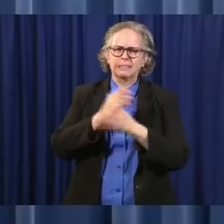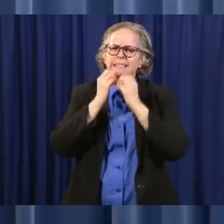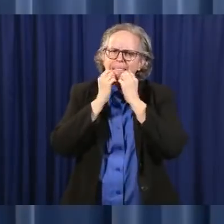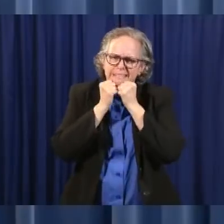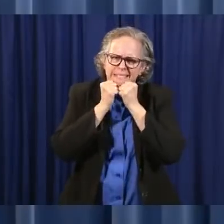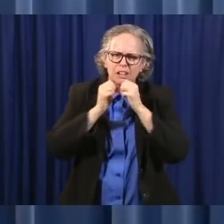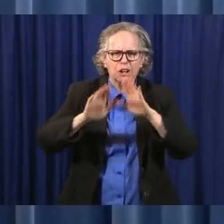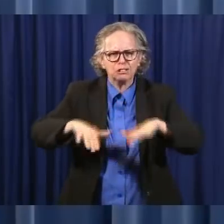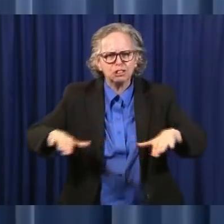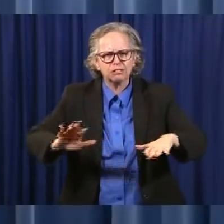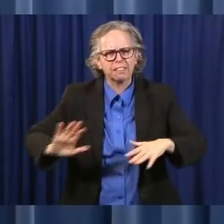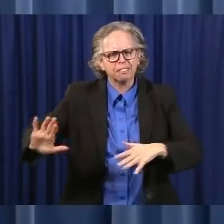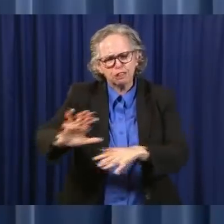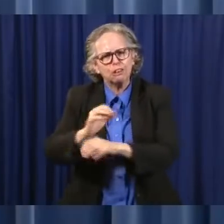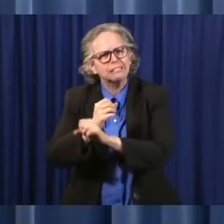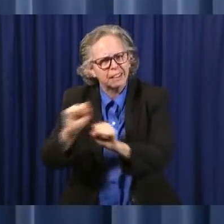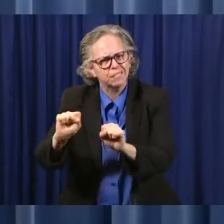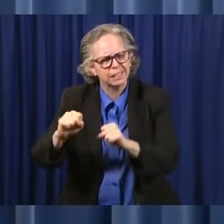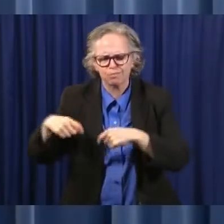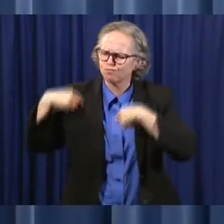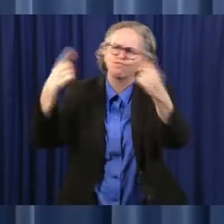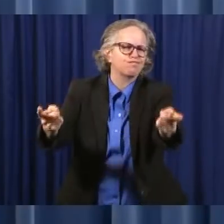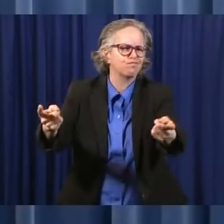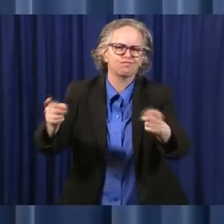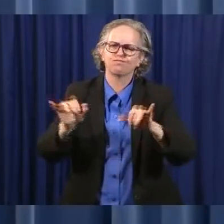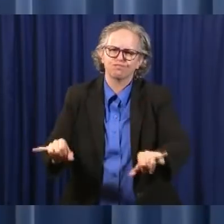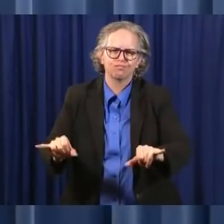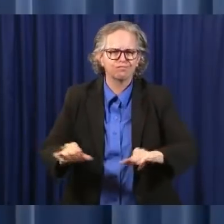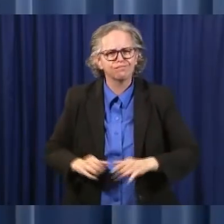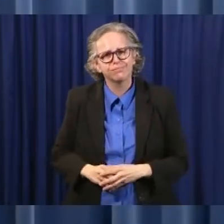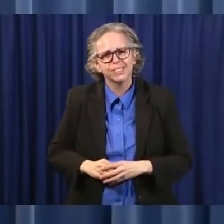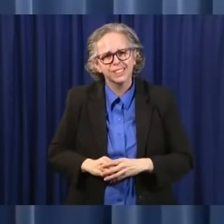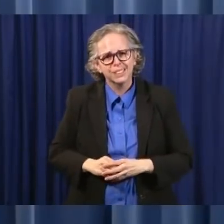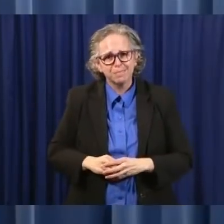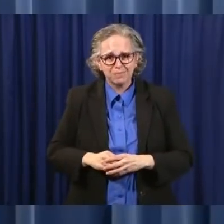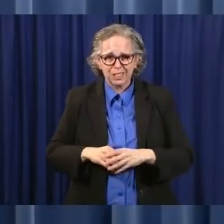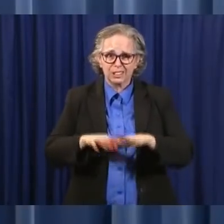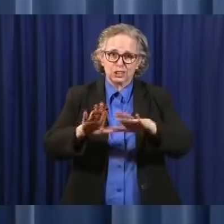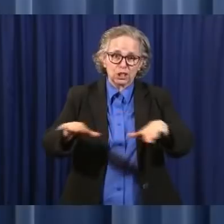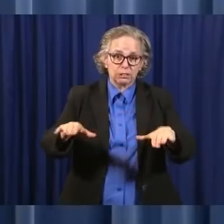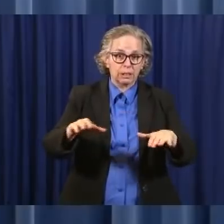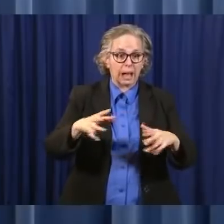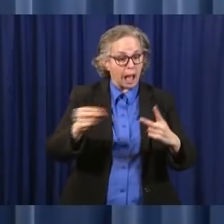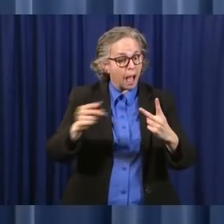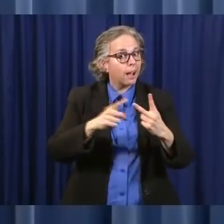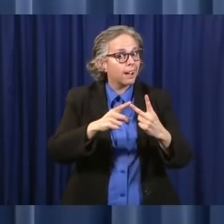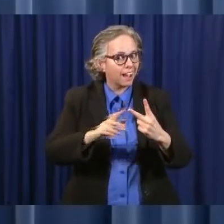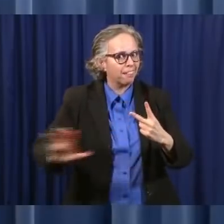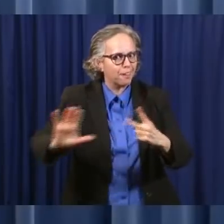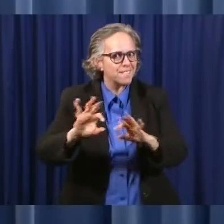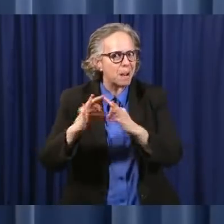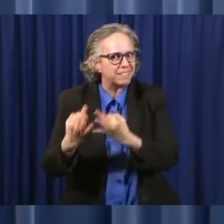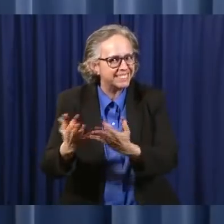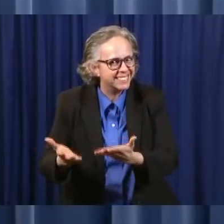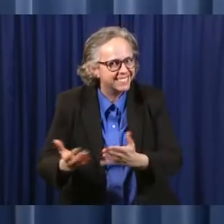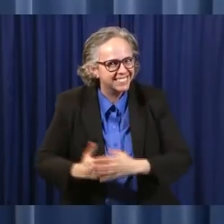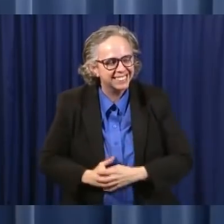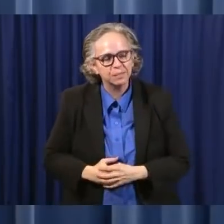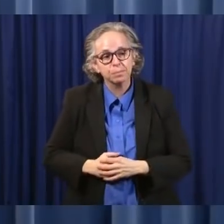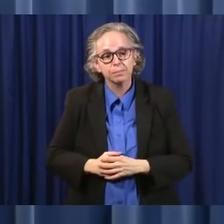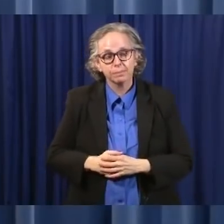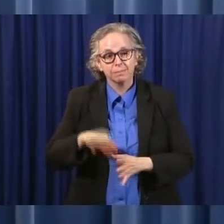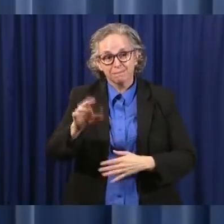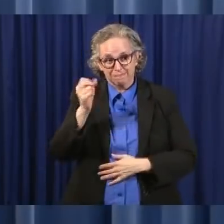lot on not only children's safety, but the safety of the families that they're from, and